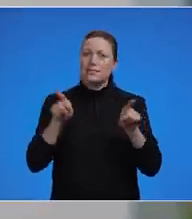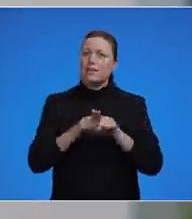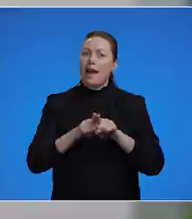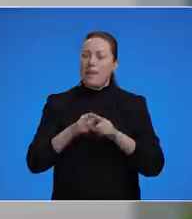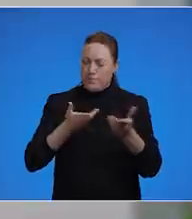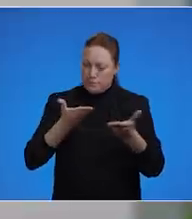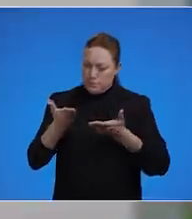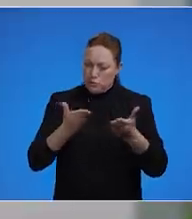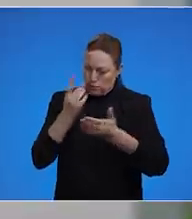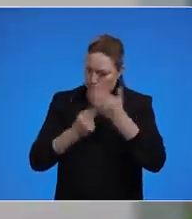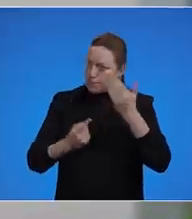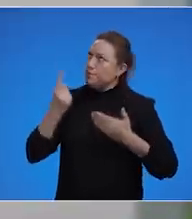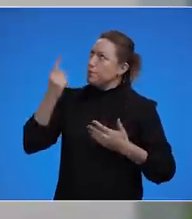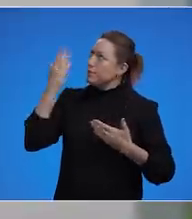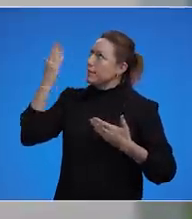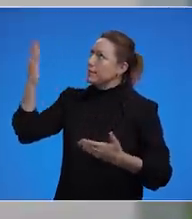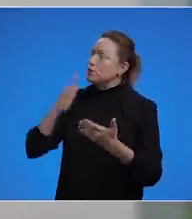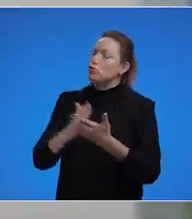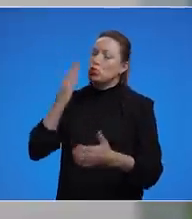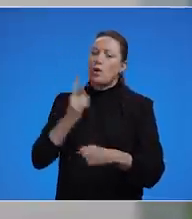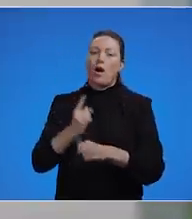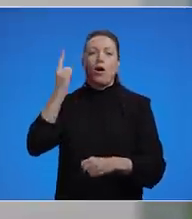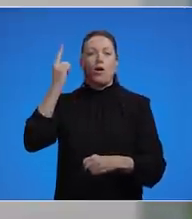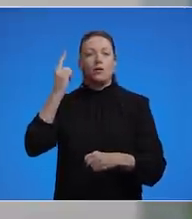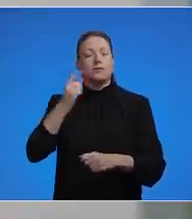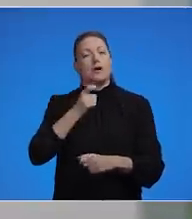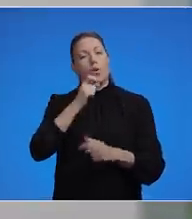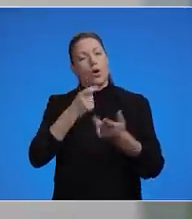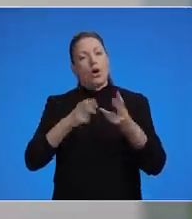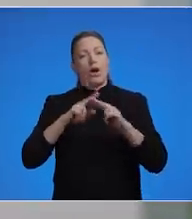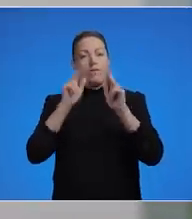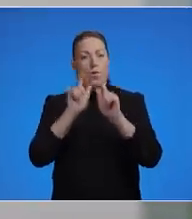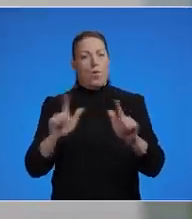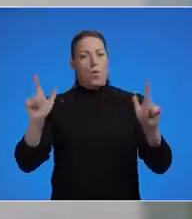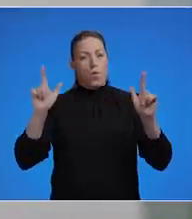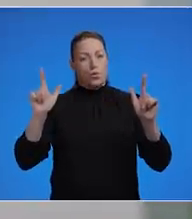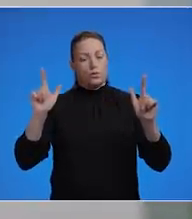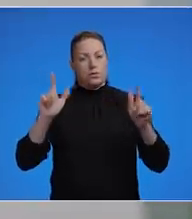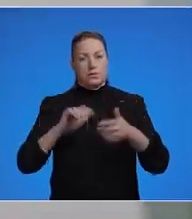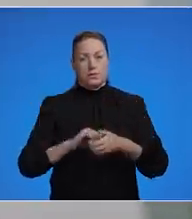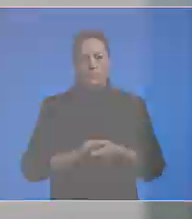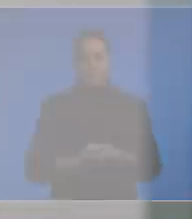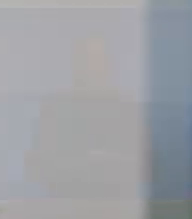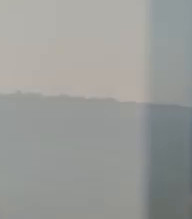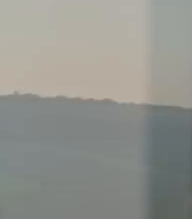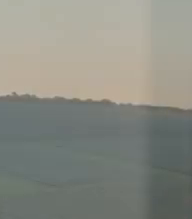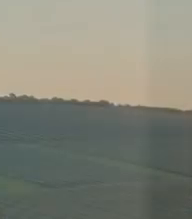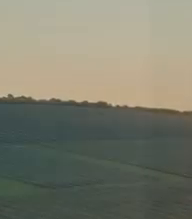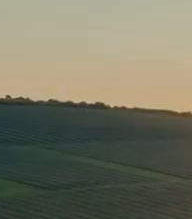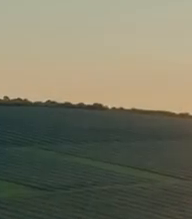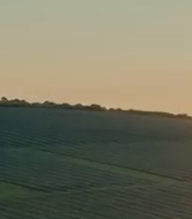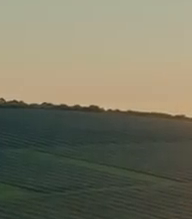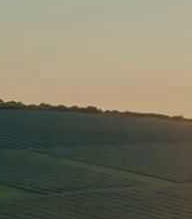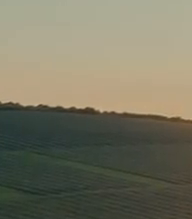too will serve the Lord, for he is our God." The word of the Lord. Thanks be to God.